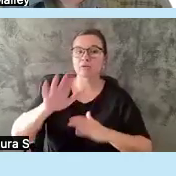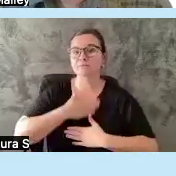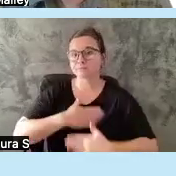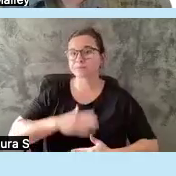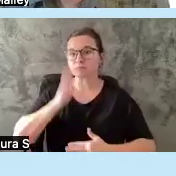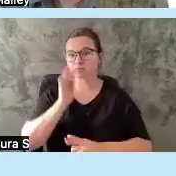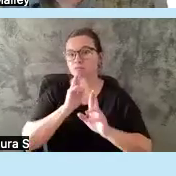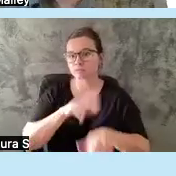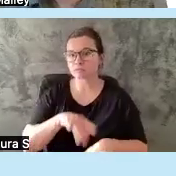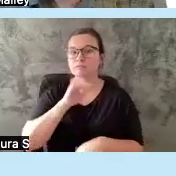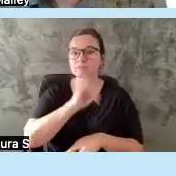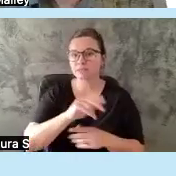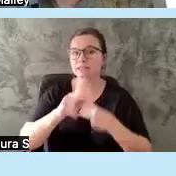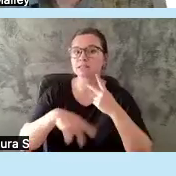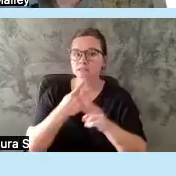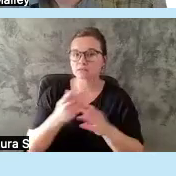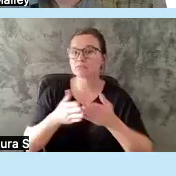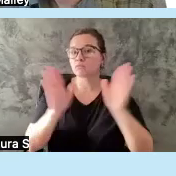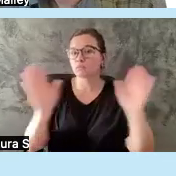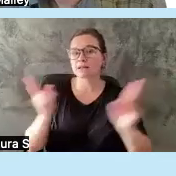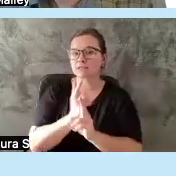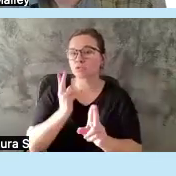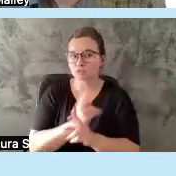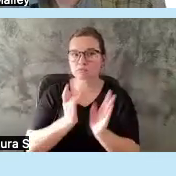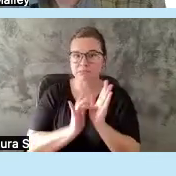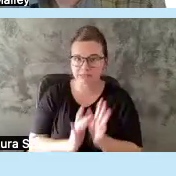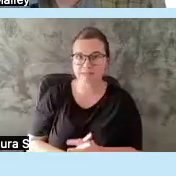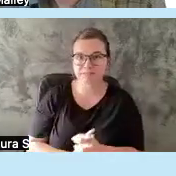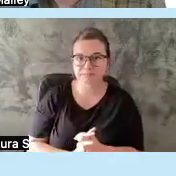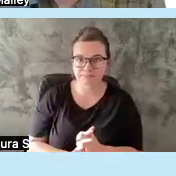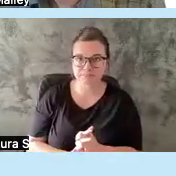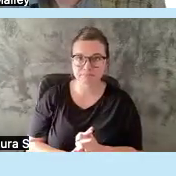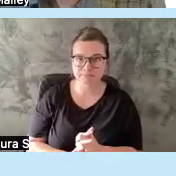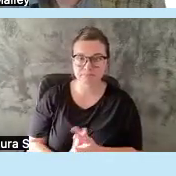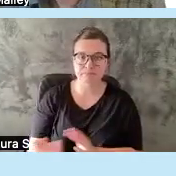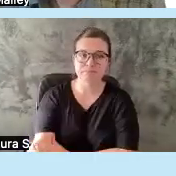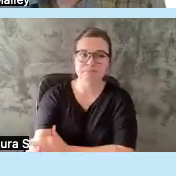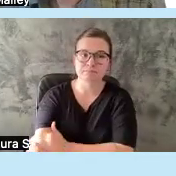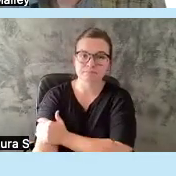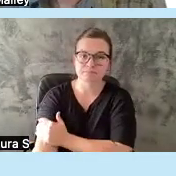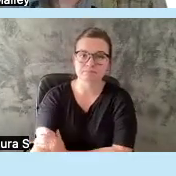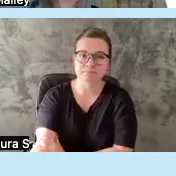respond to this fairly widely used pain medication.